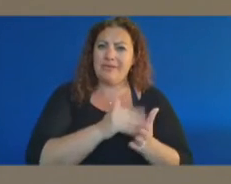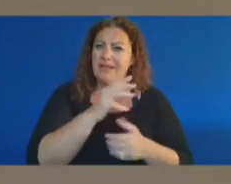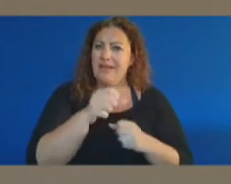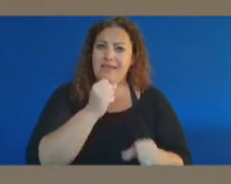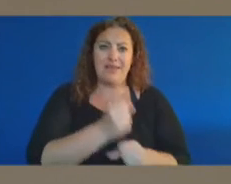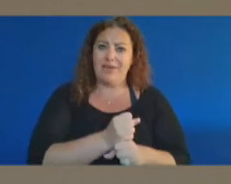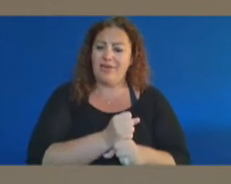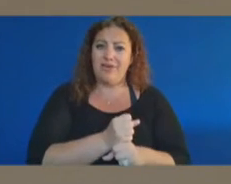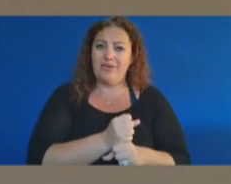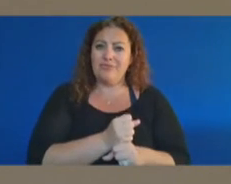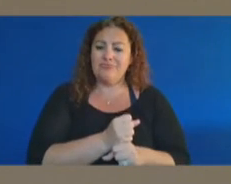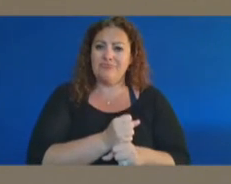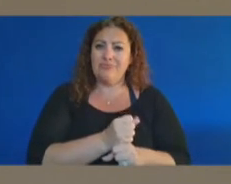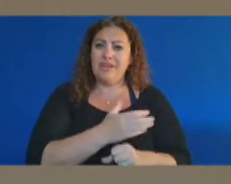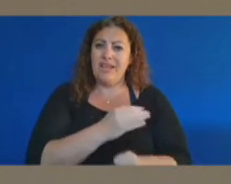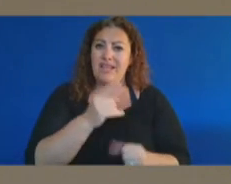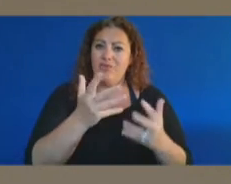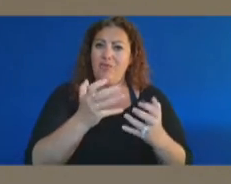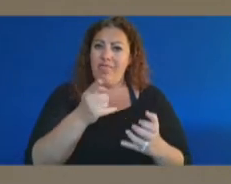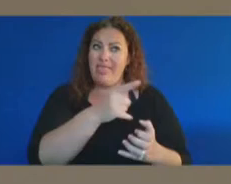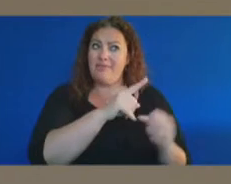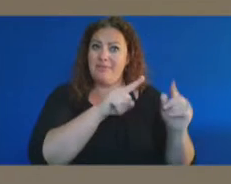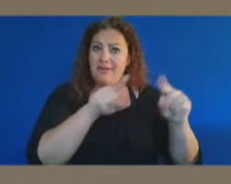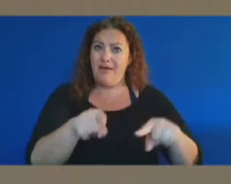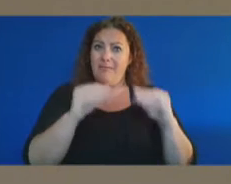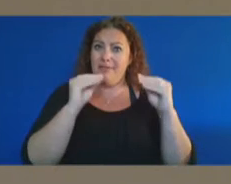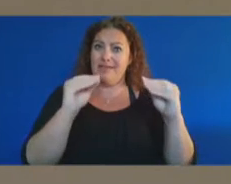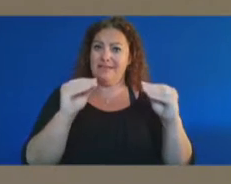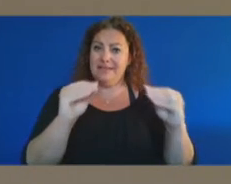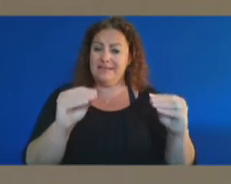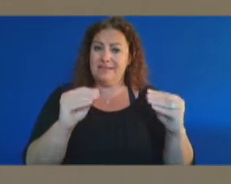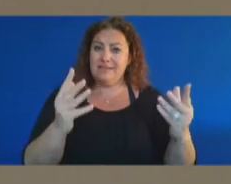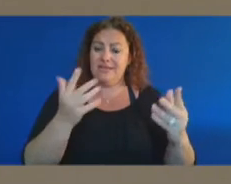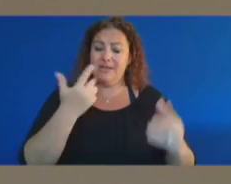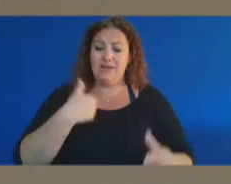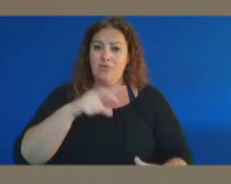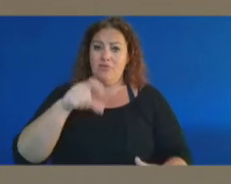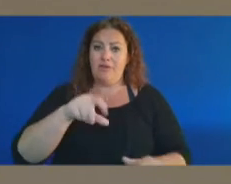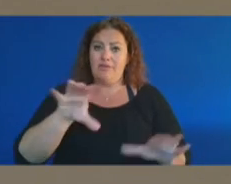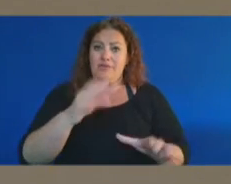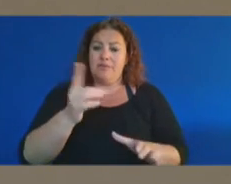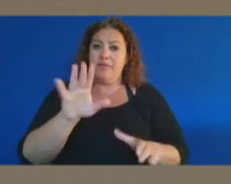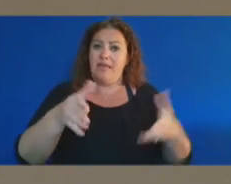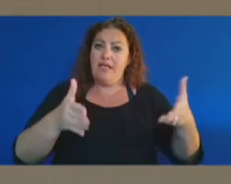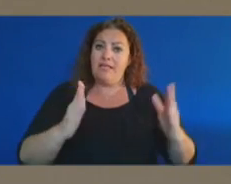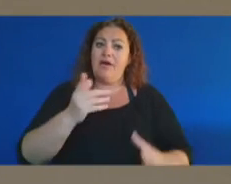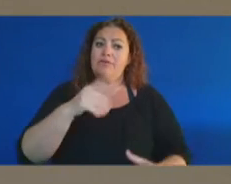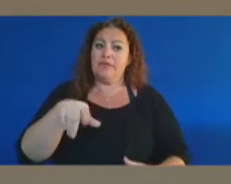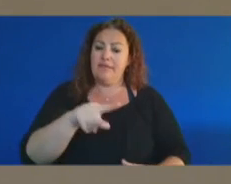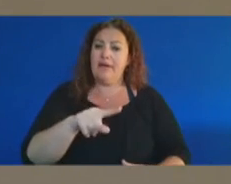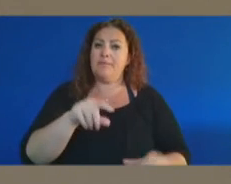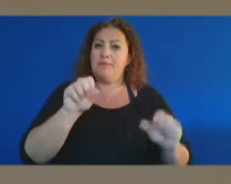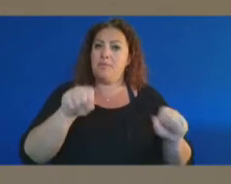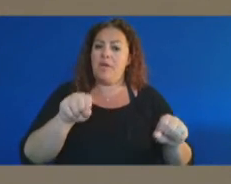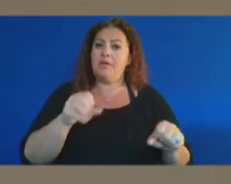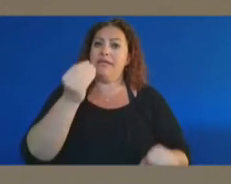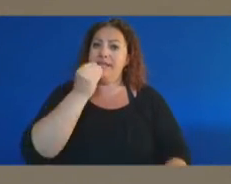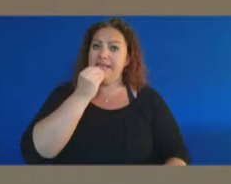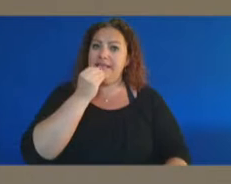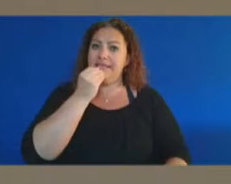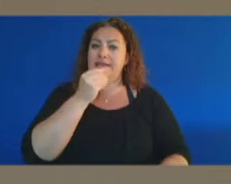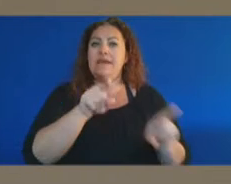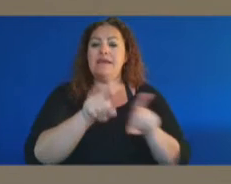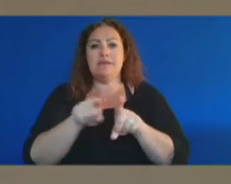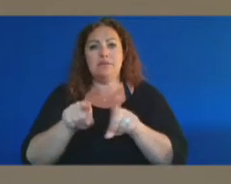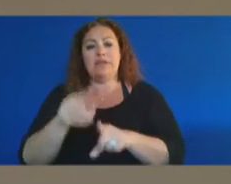year and you want them to come out and teach we have to do something that allows them to be able to eat as well as